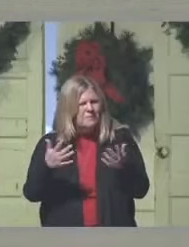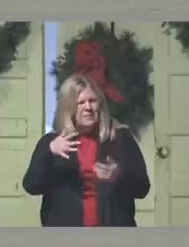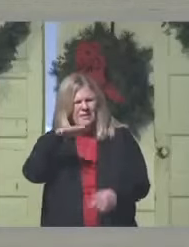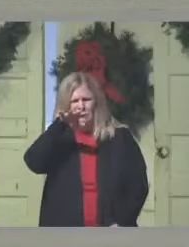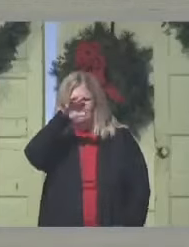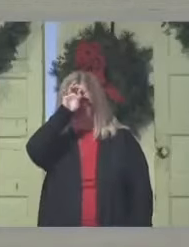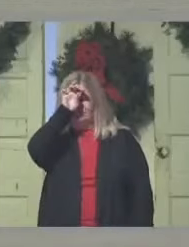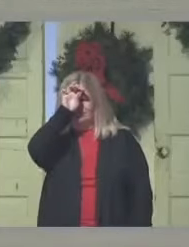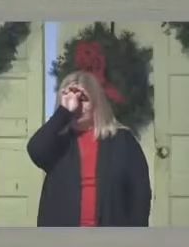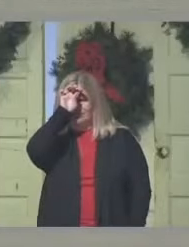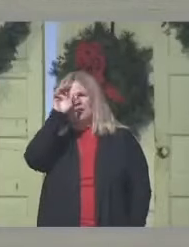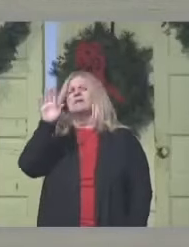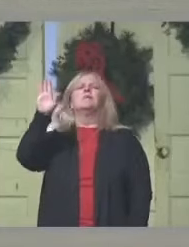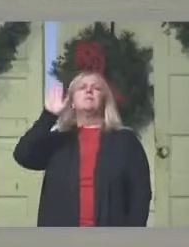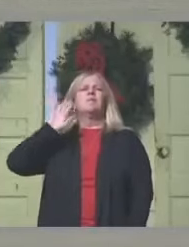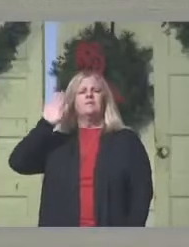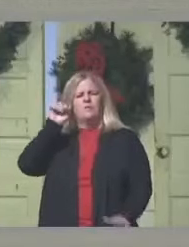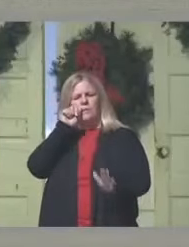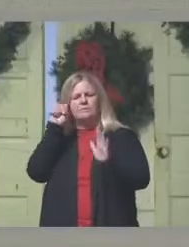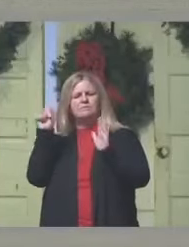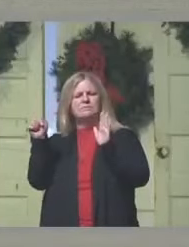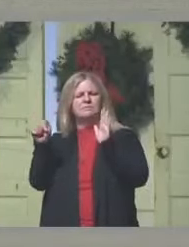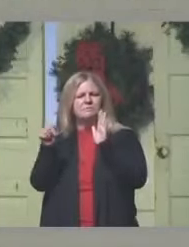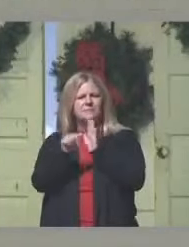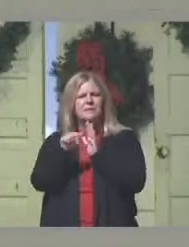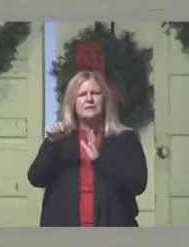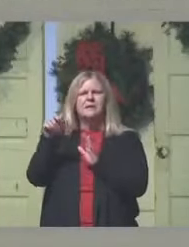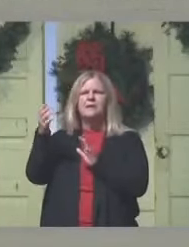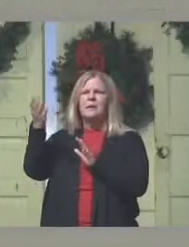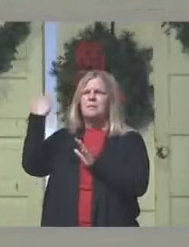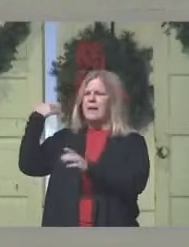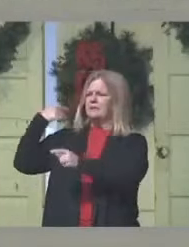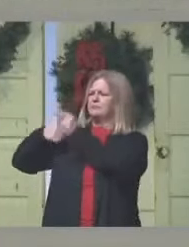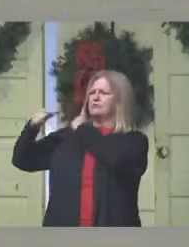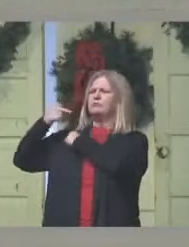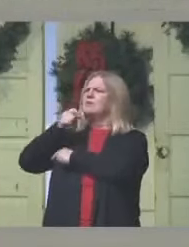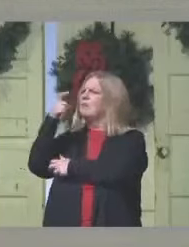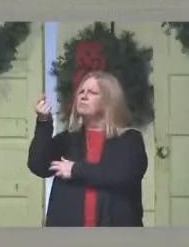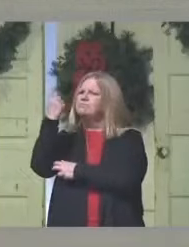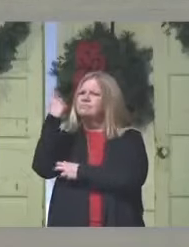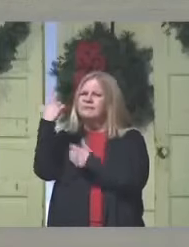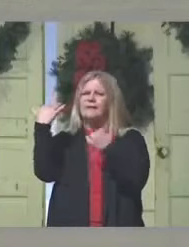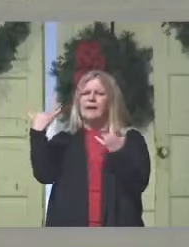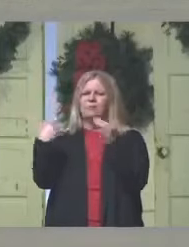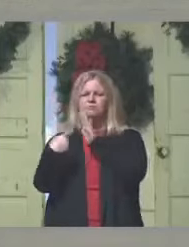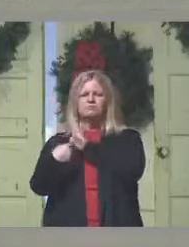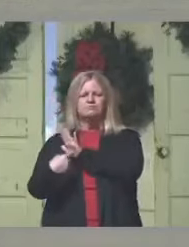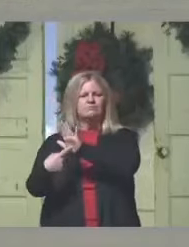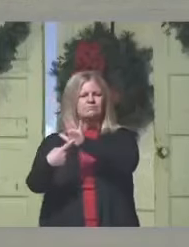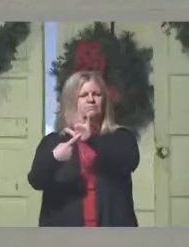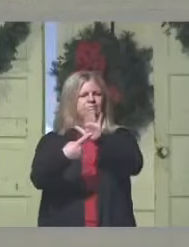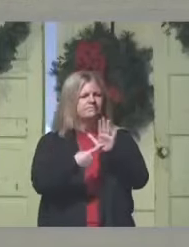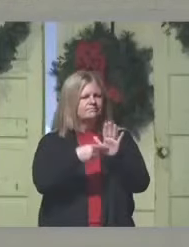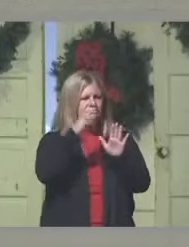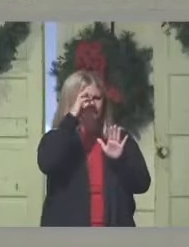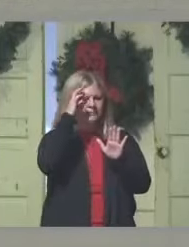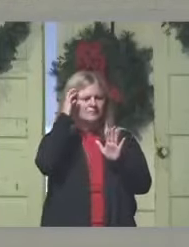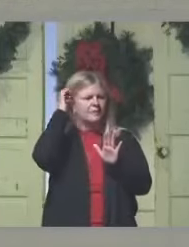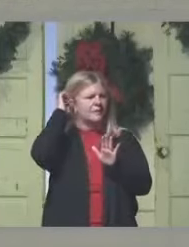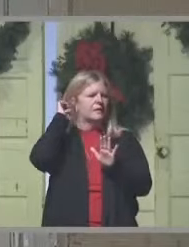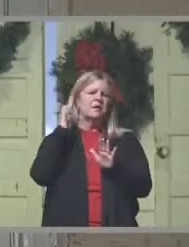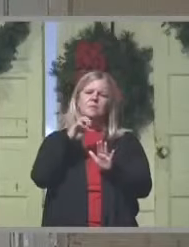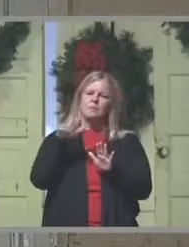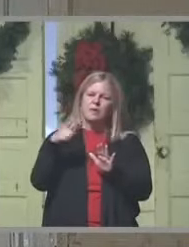mystery that had been hidden from the past ages and generations, but has now been manifested to us. He